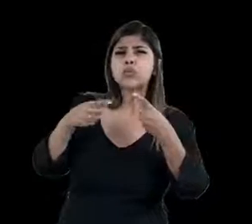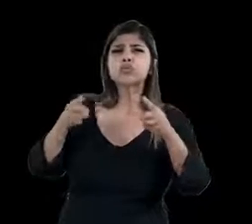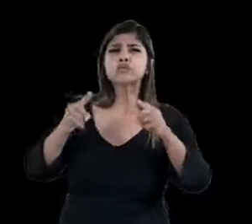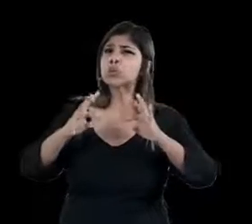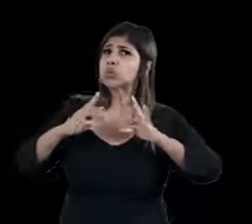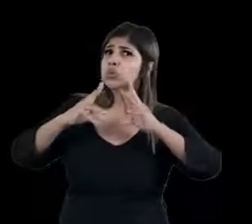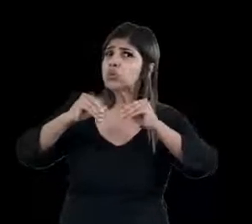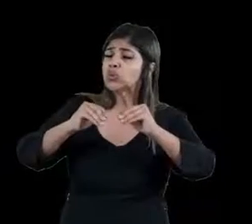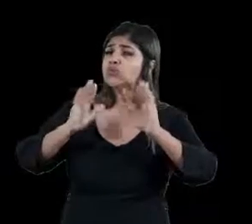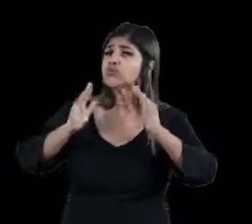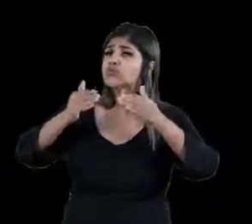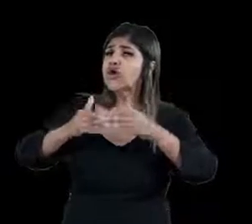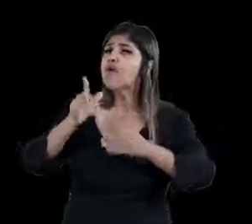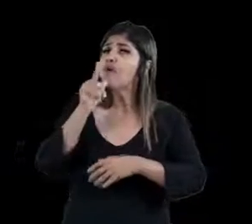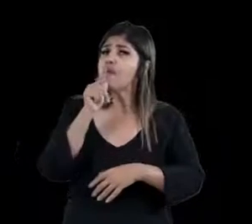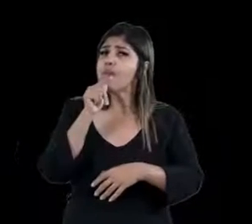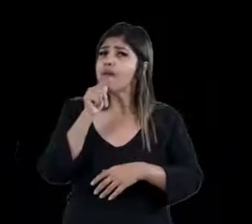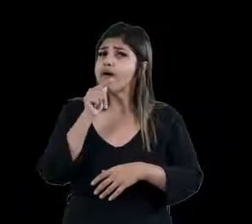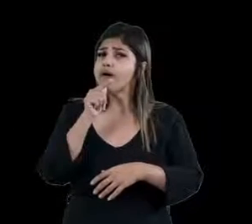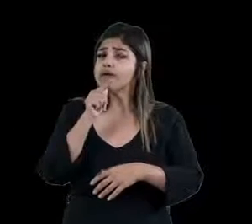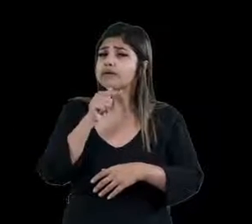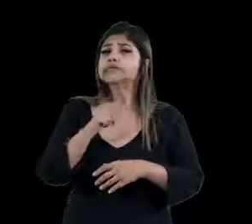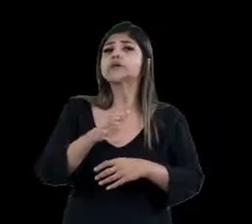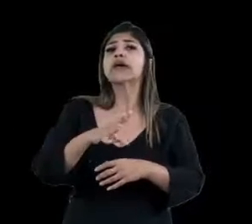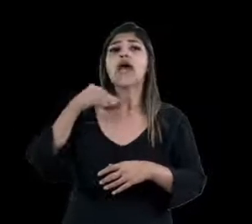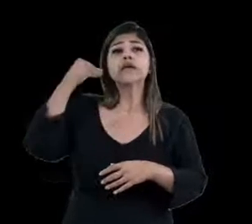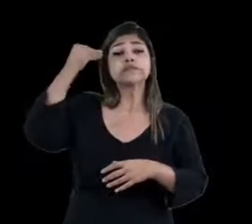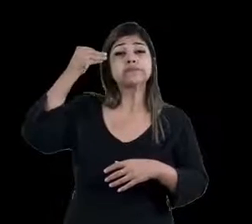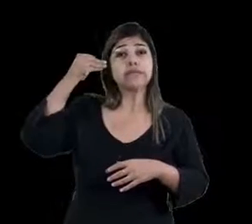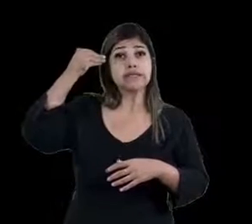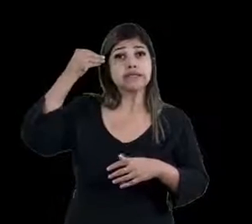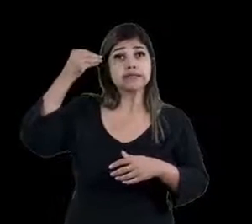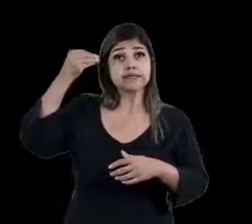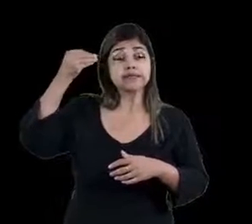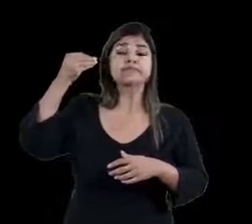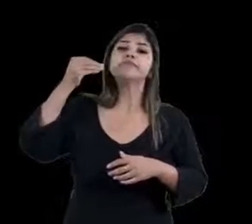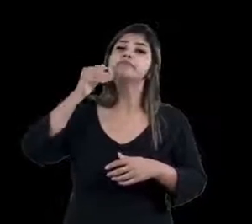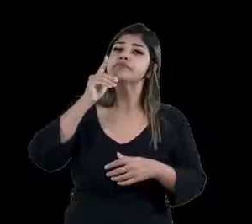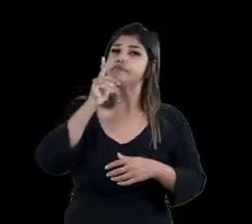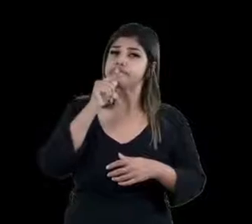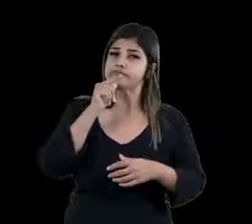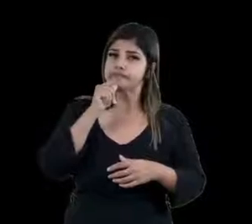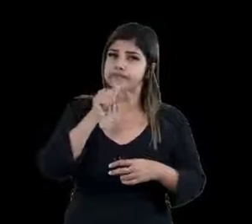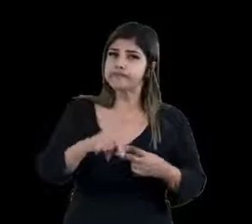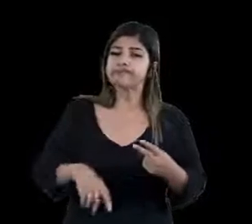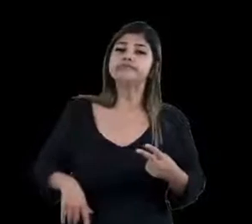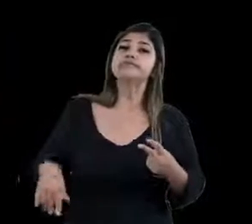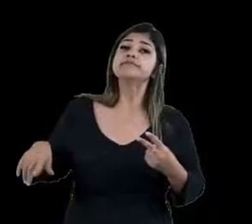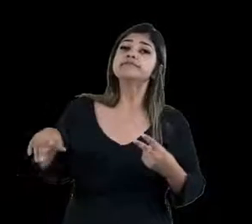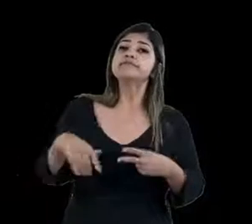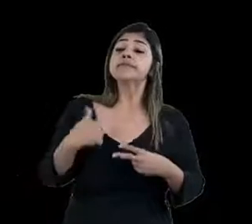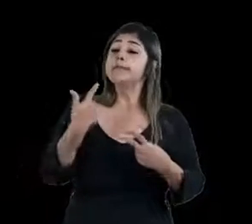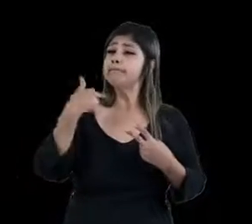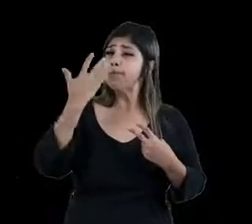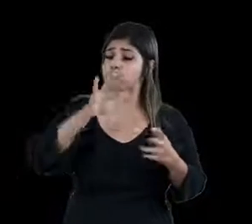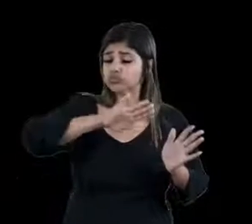journal talking about the importance of water. During this time, we sang songs with the word water, and this was